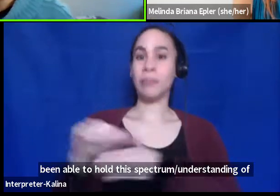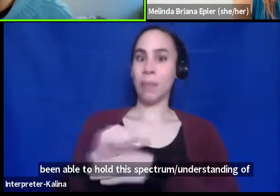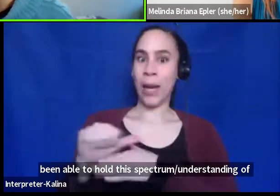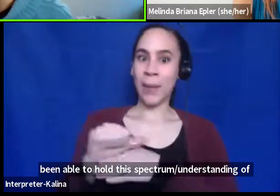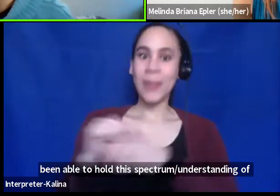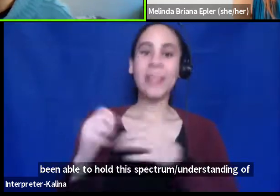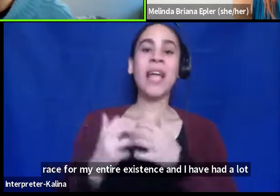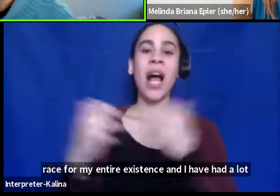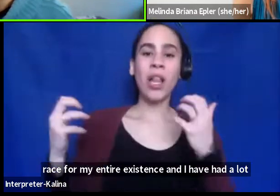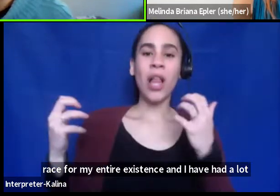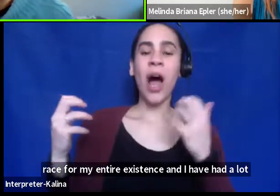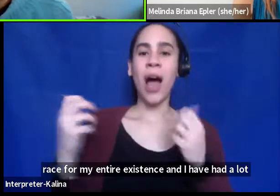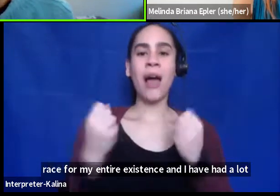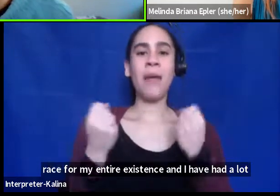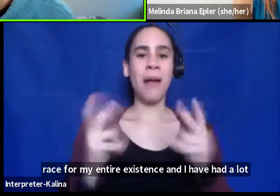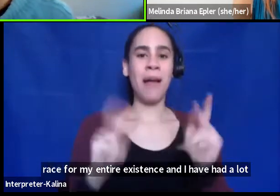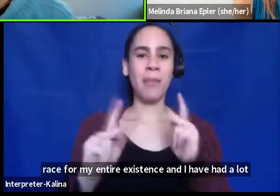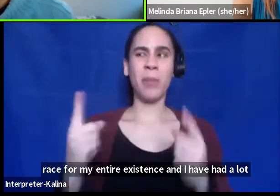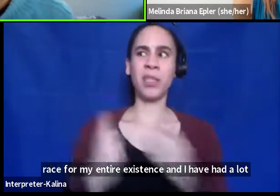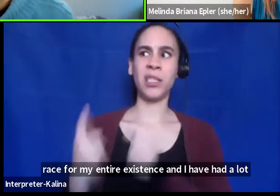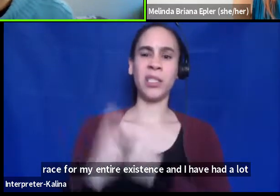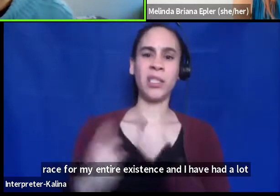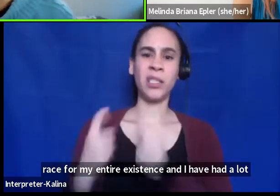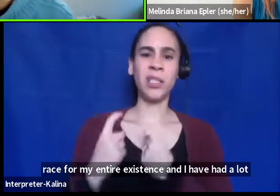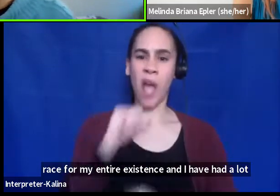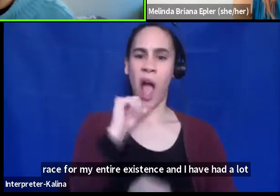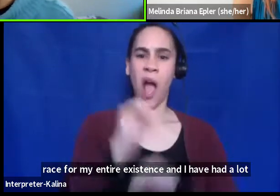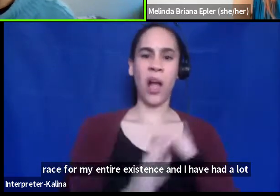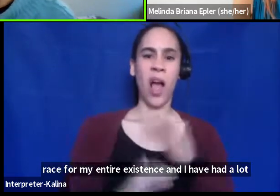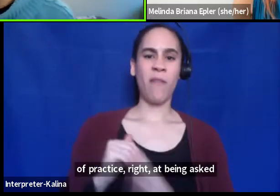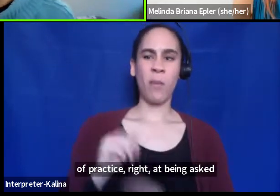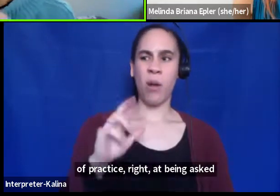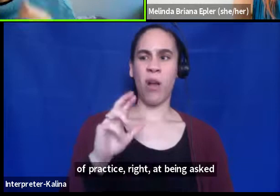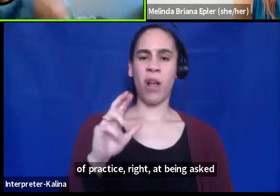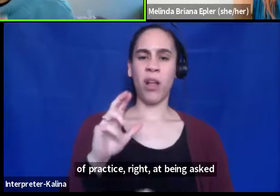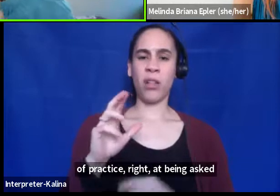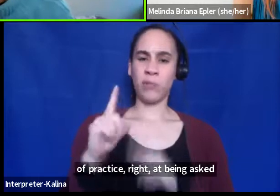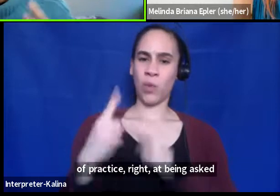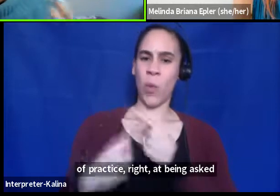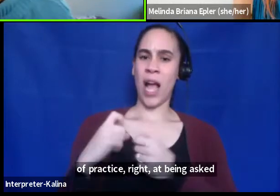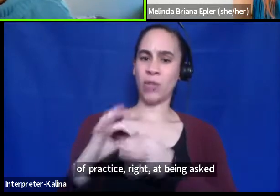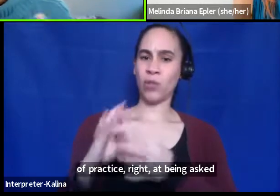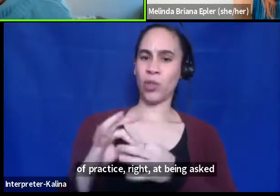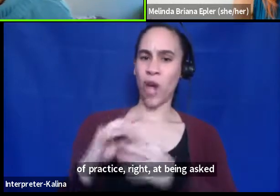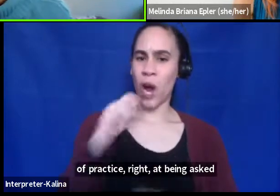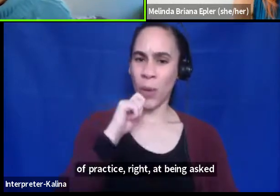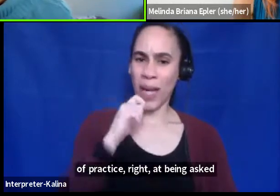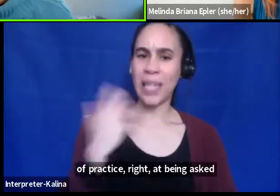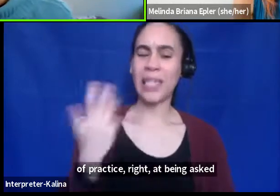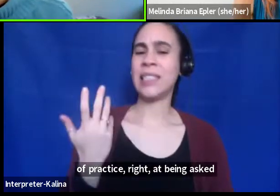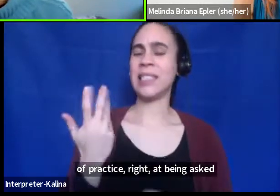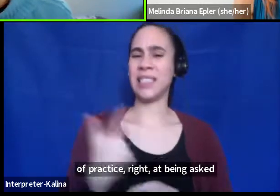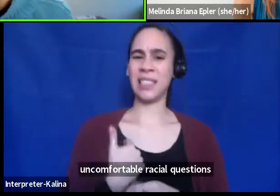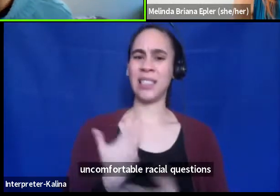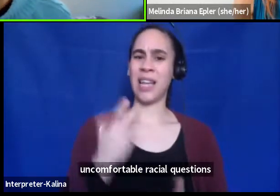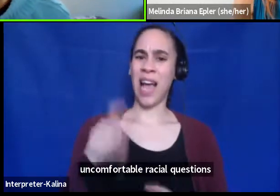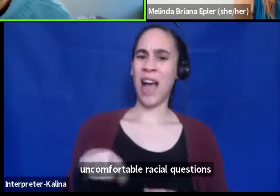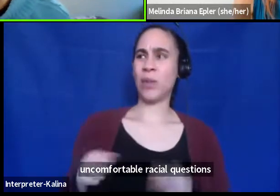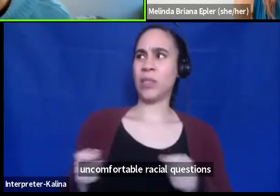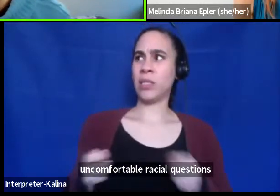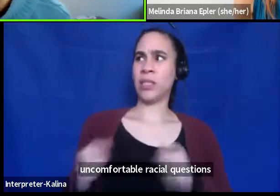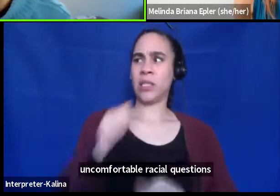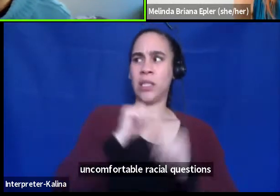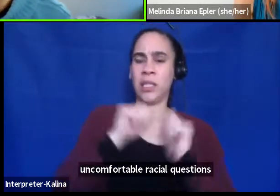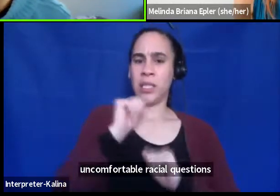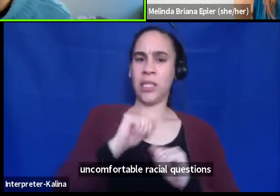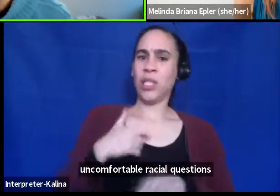being kind of asked uncomfortable racial questions and sort of like having to deal with these things at a very early age.